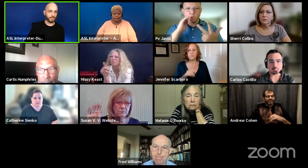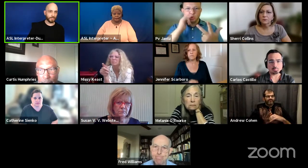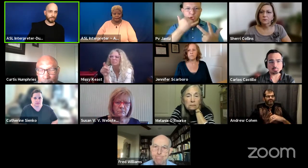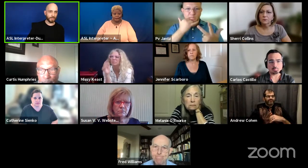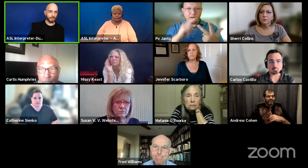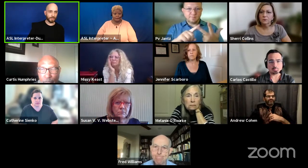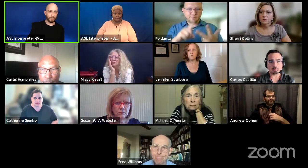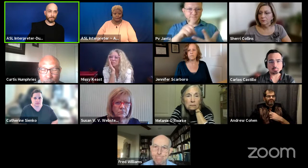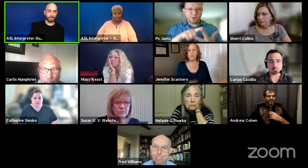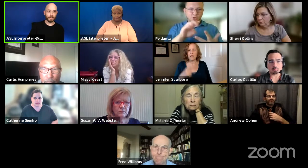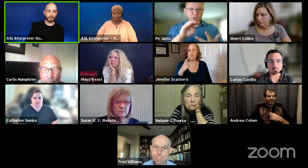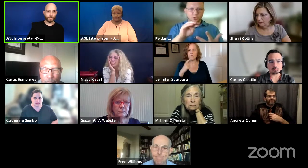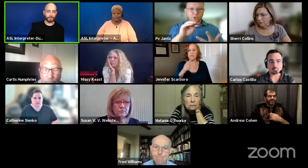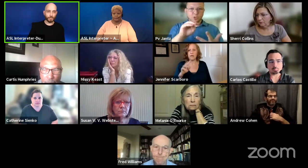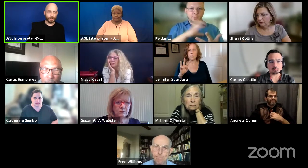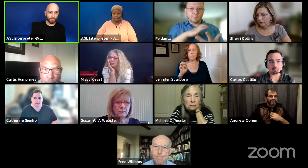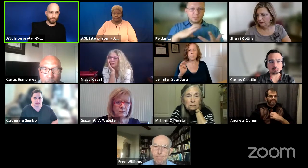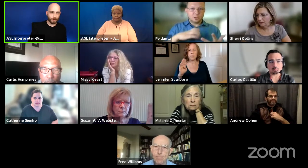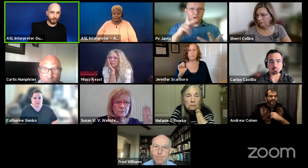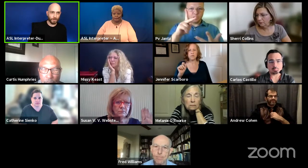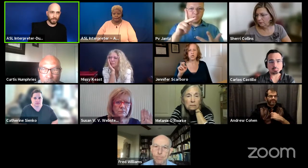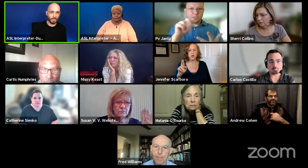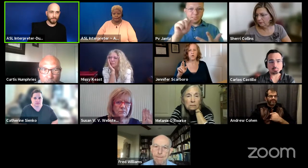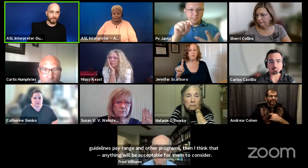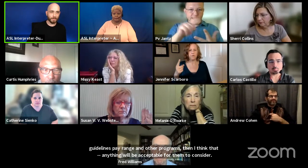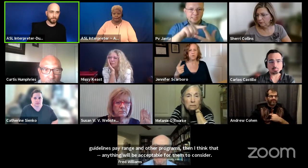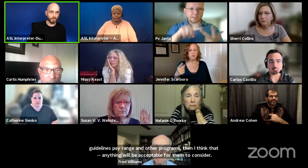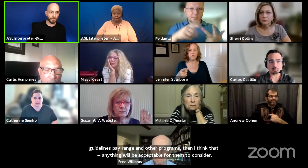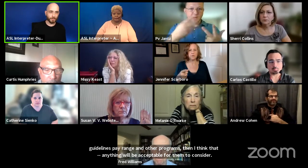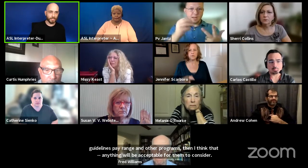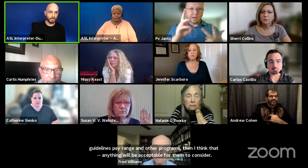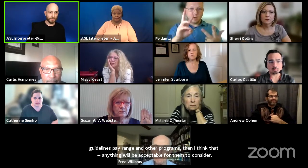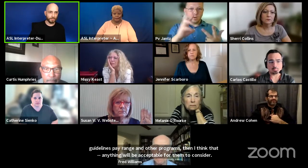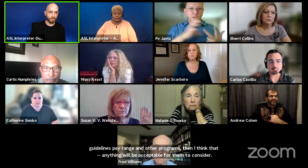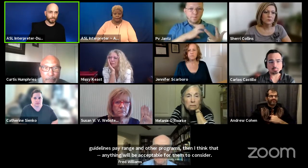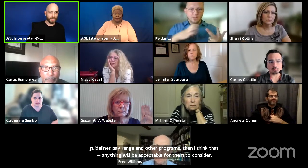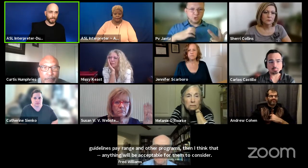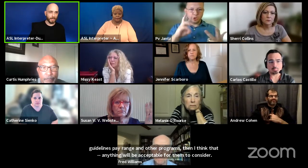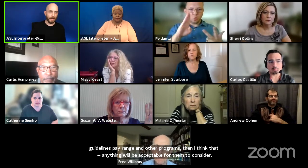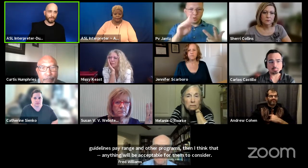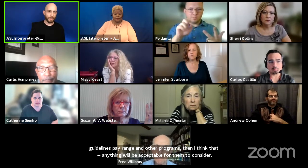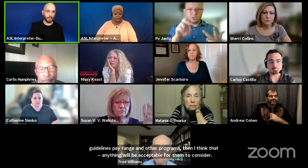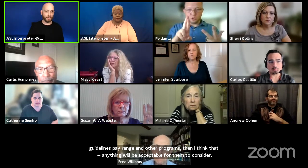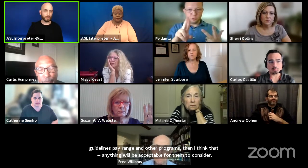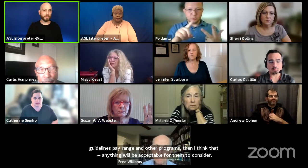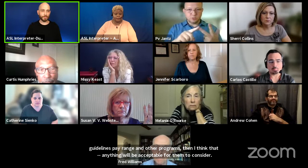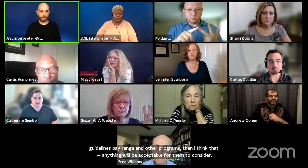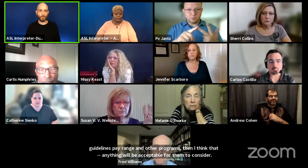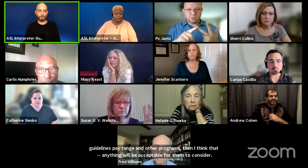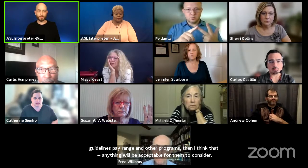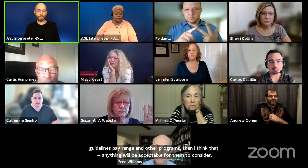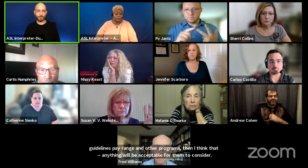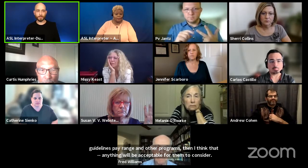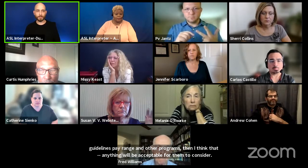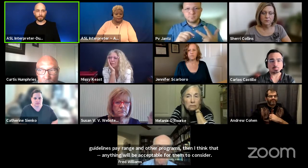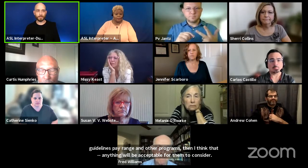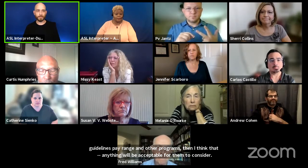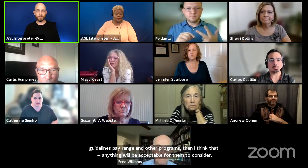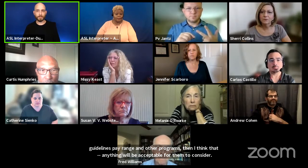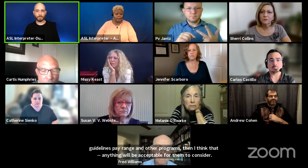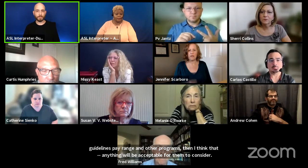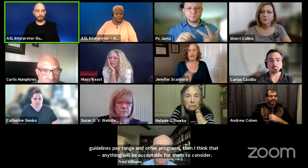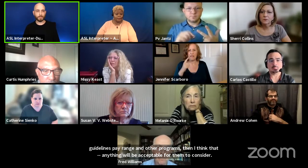I see Jennifer, then Commissioner Keast, and then Commissioner Webster.